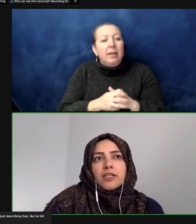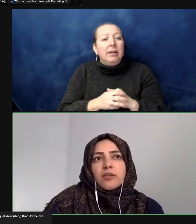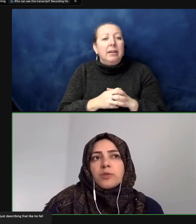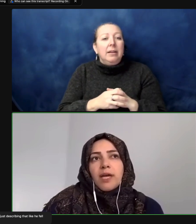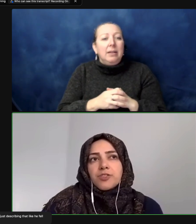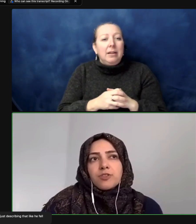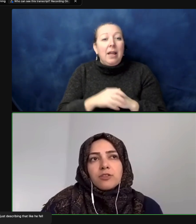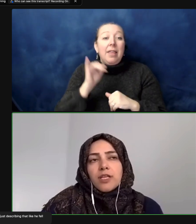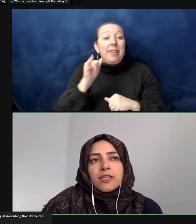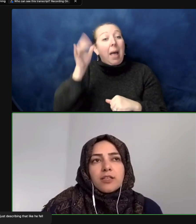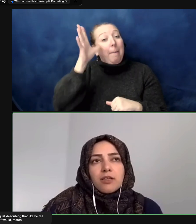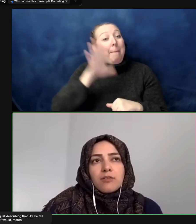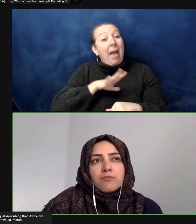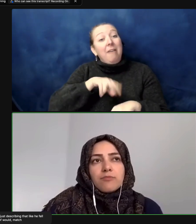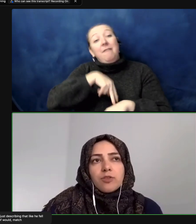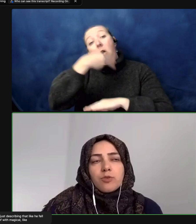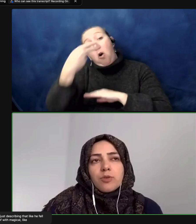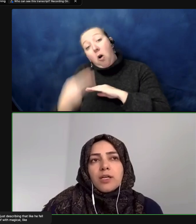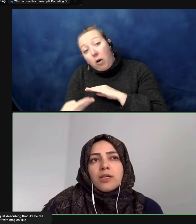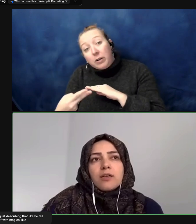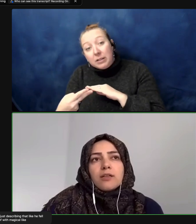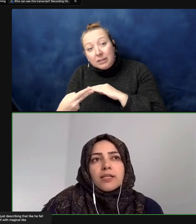he kind of with magical like